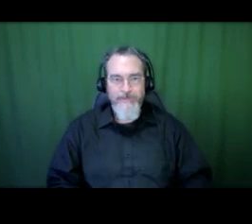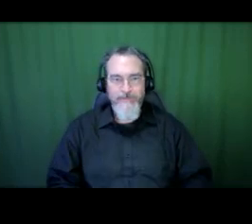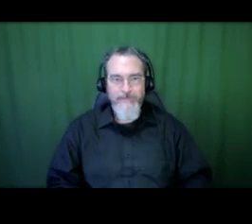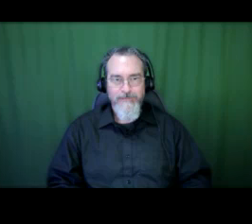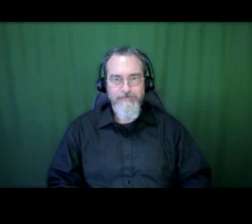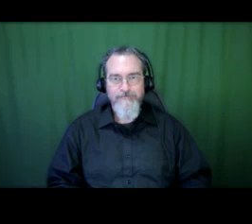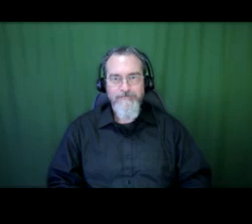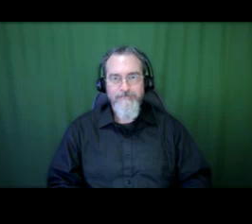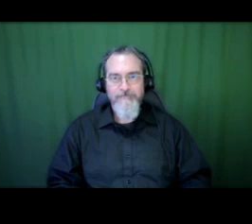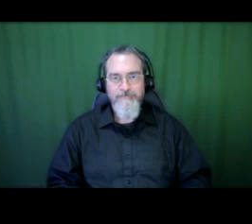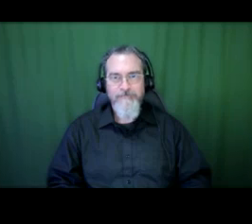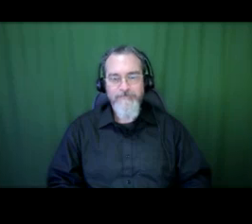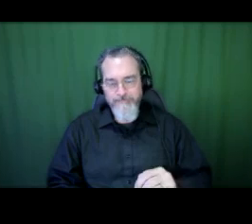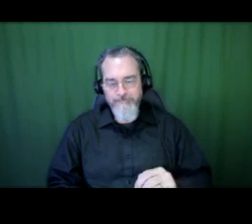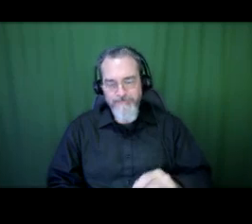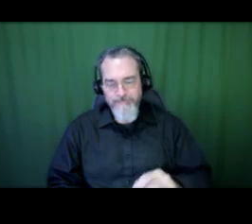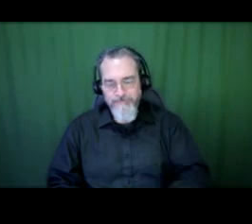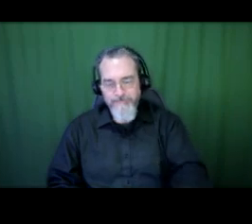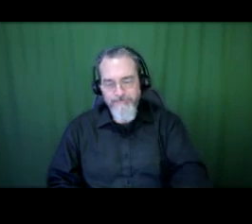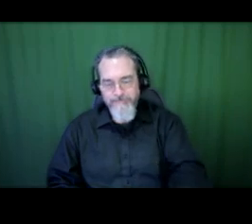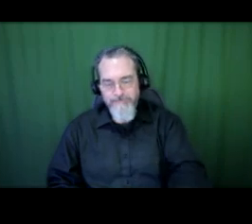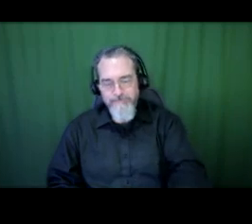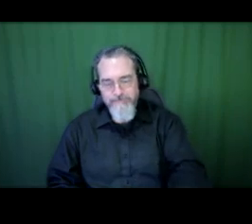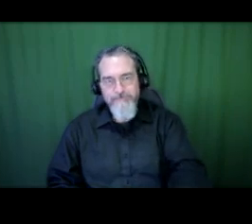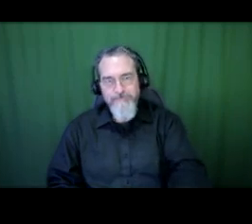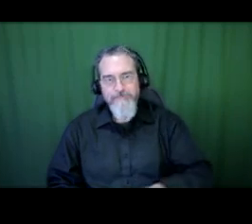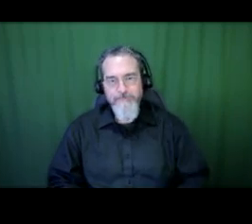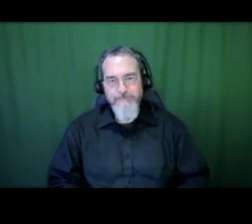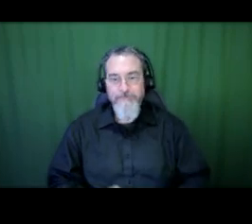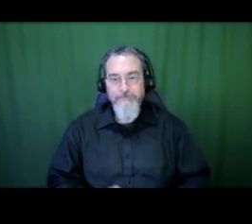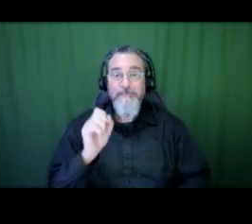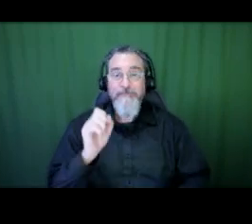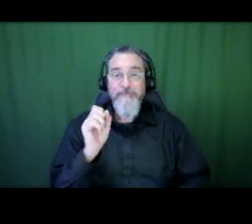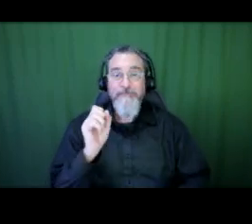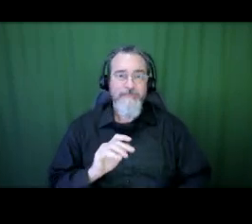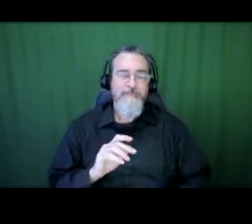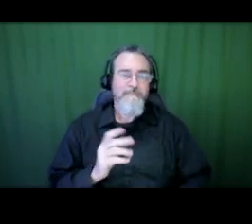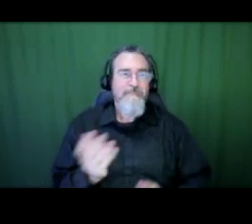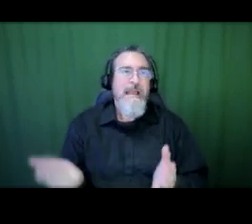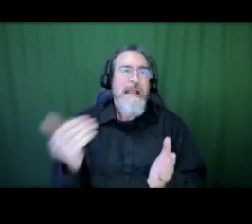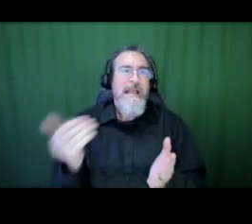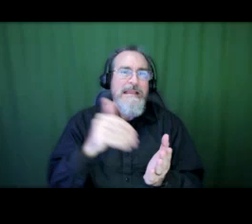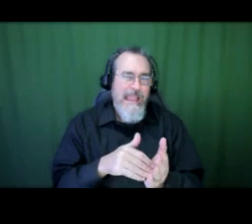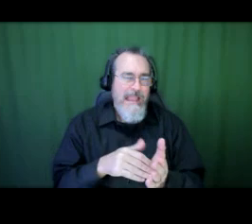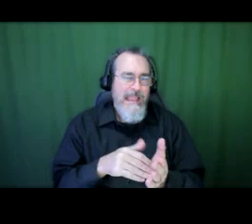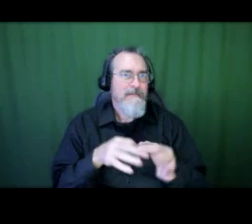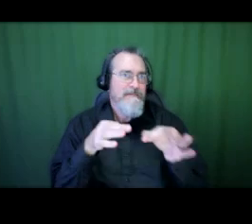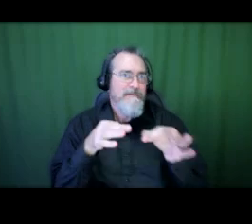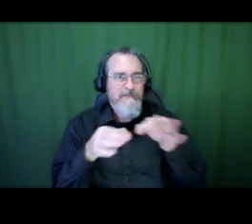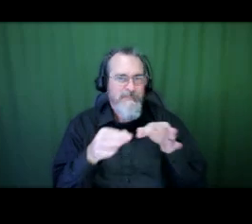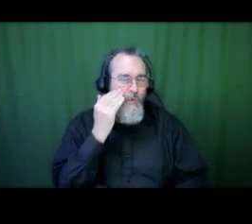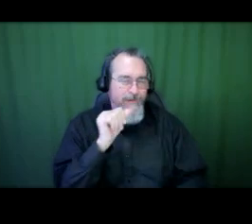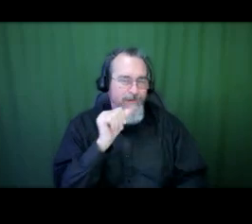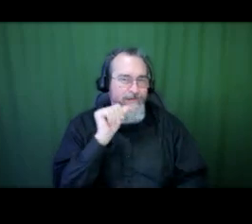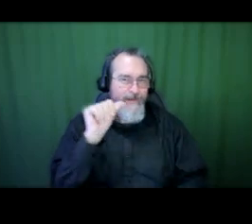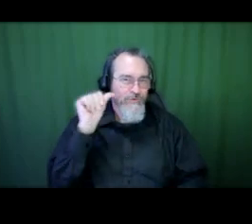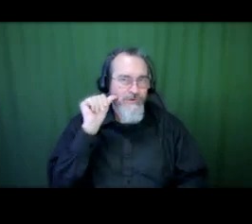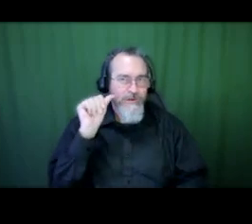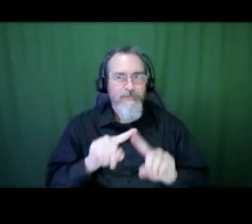Okay. So just another overview. I know we discussed this yesterday, but I just wanted to provide an additional overview of our